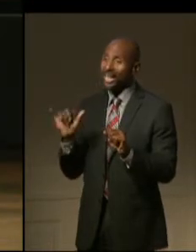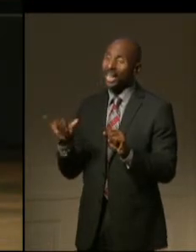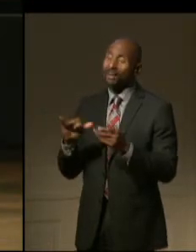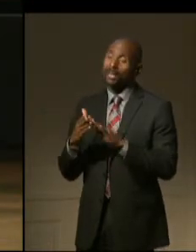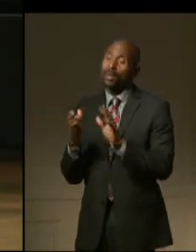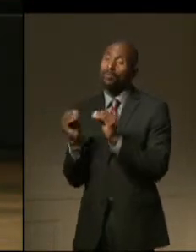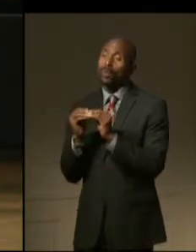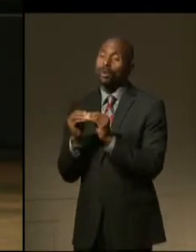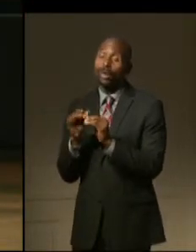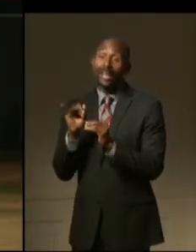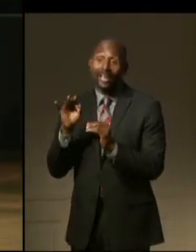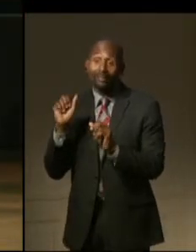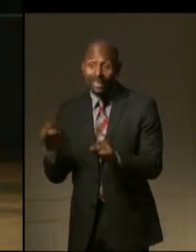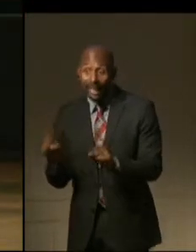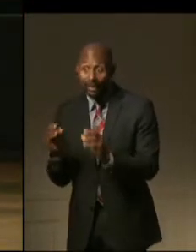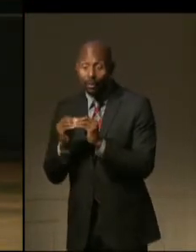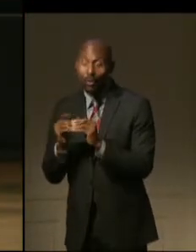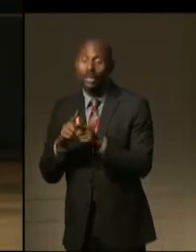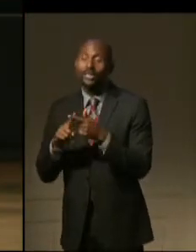Oh yeah.